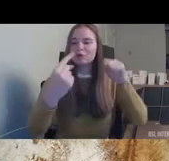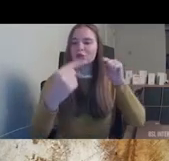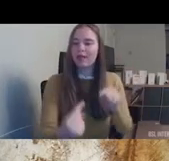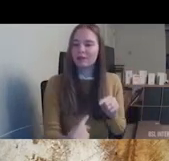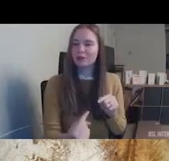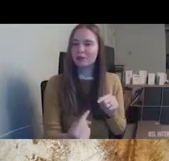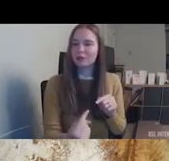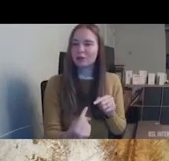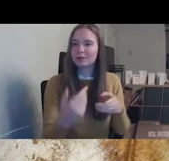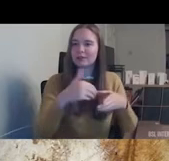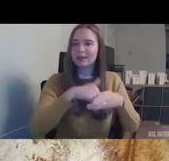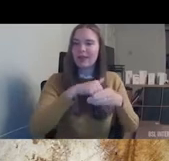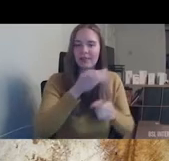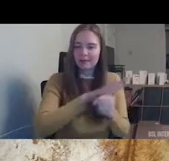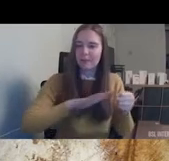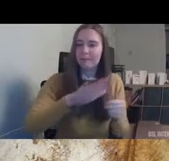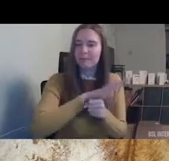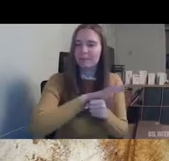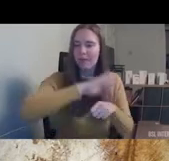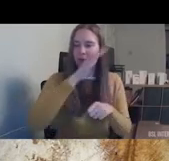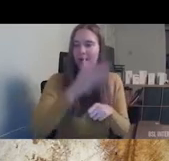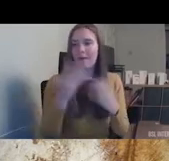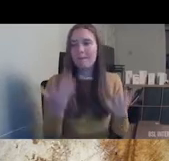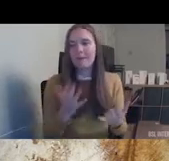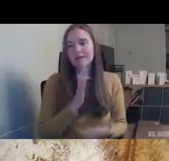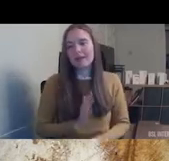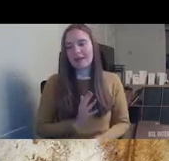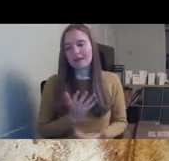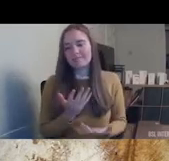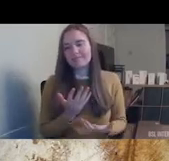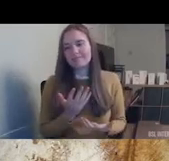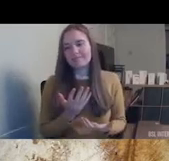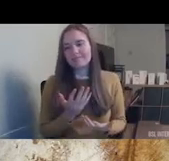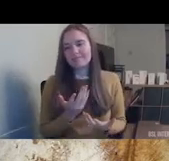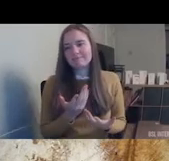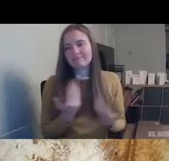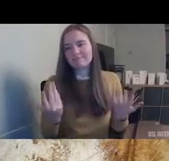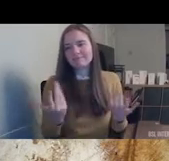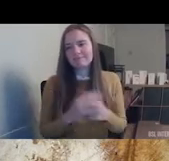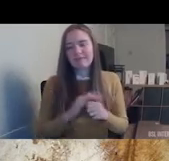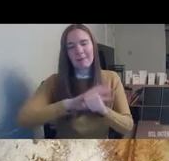Biennale space, but unfortunately sort of curtailed by the pandemic.